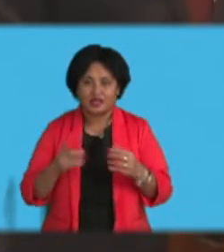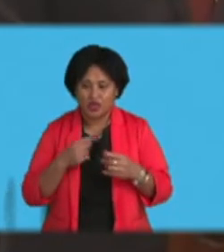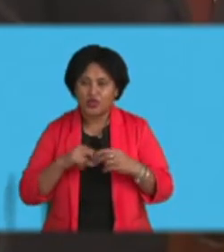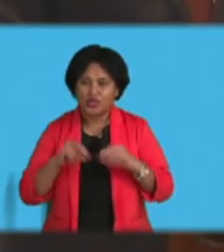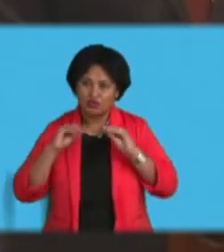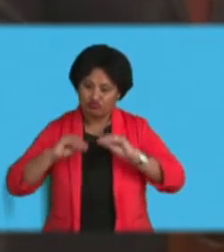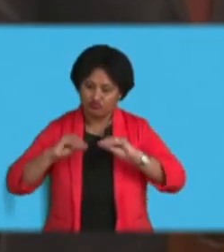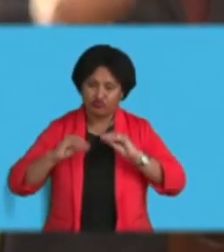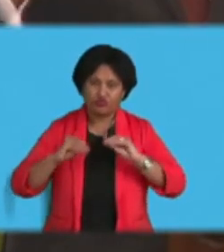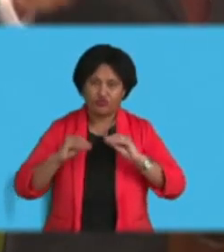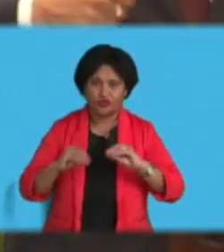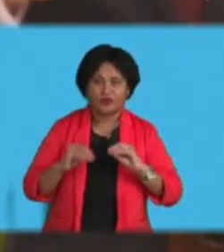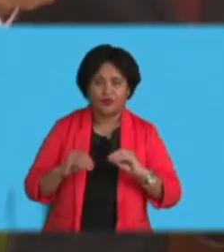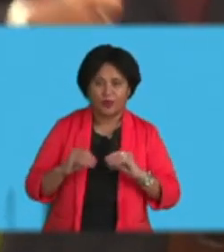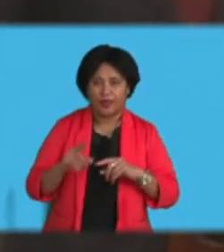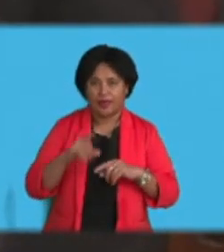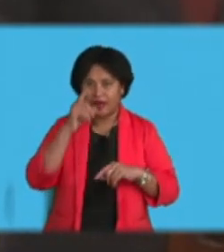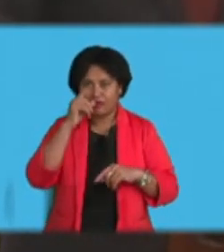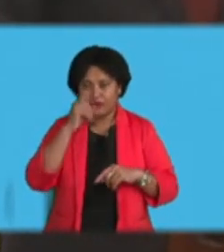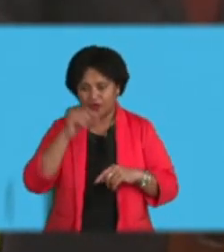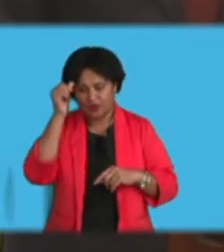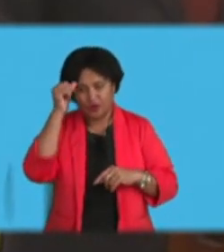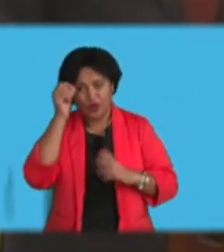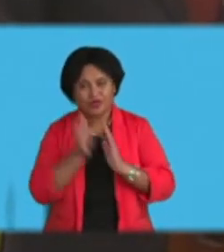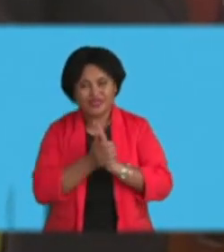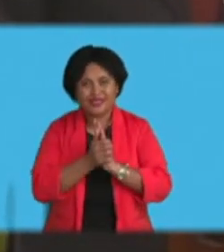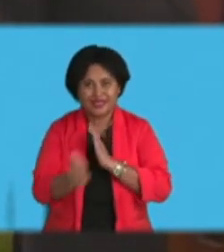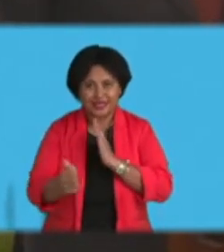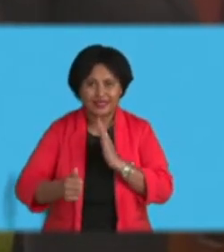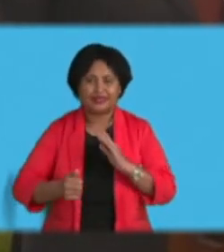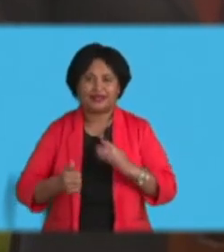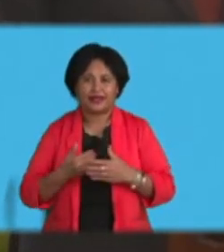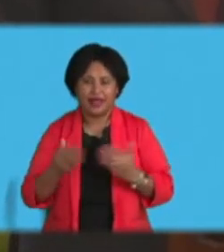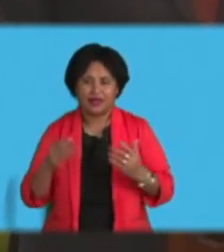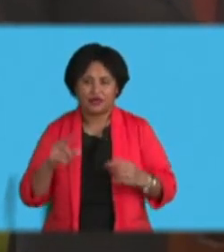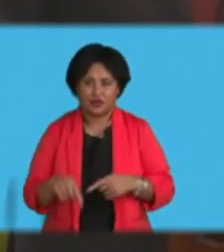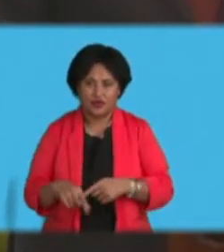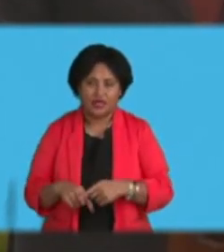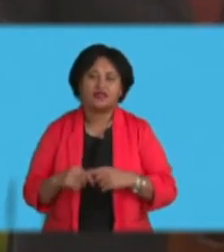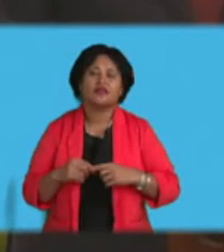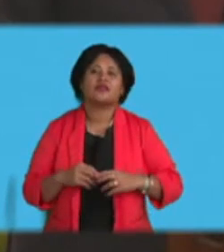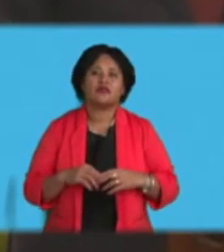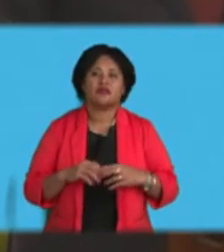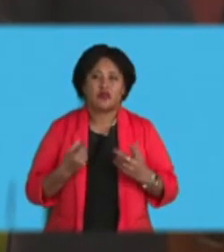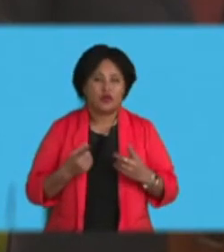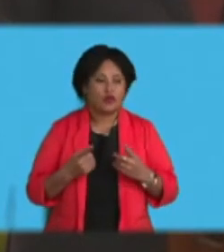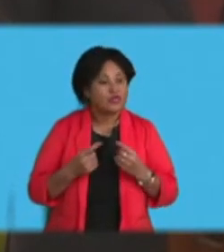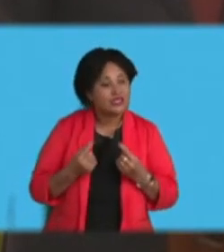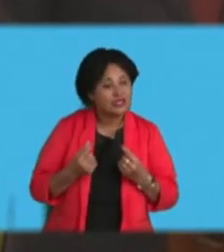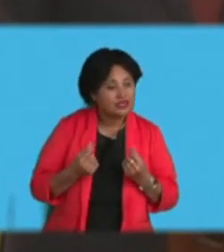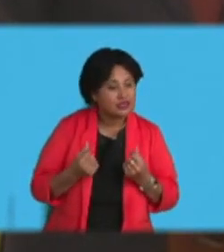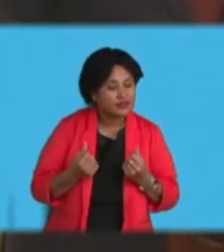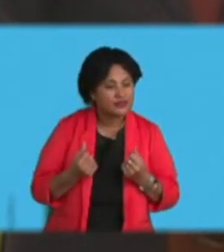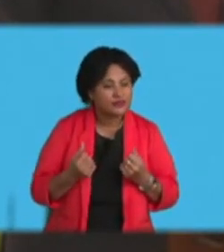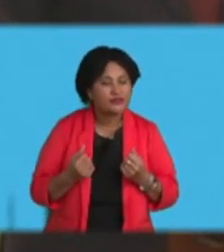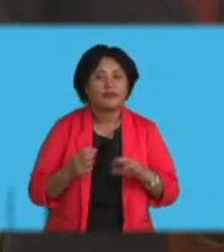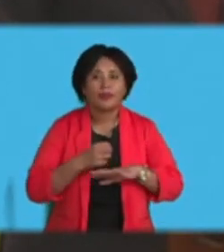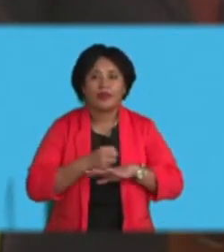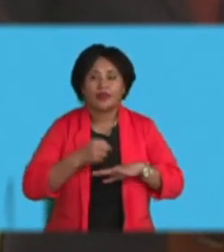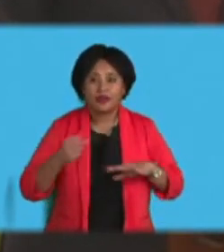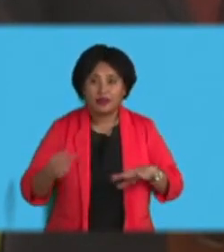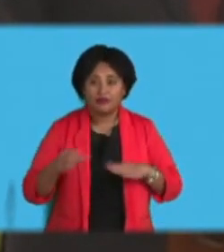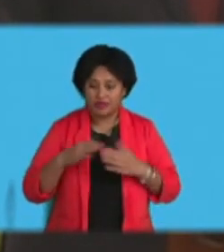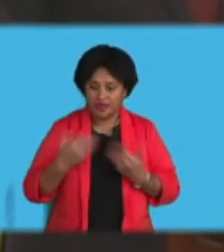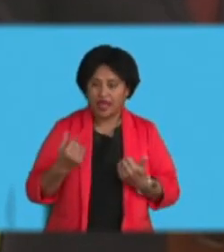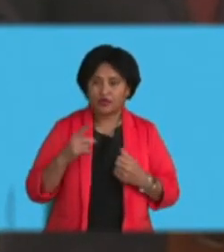government securities. Once you have electronic securitization, Madam Speaker, it makes it a lot easier to trade. Government is undertaking the necessary